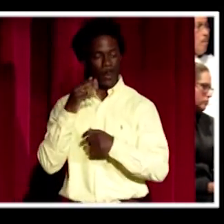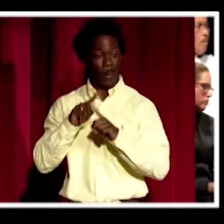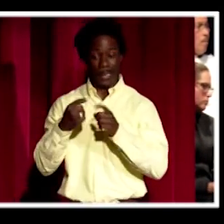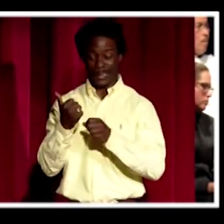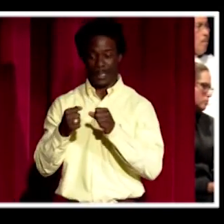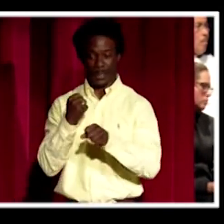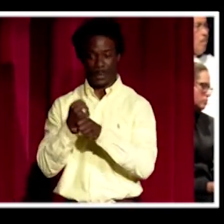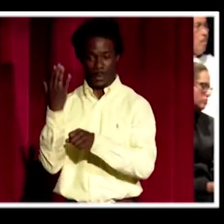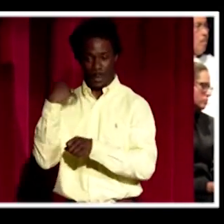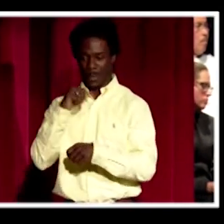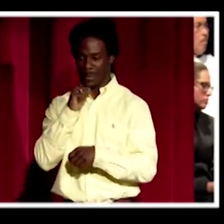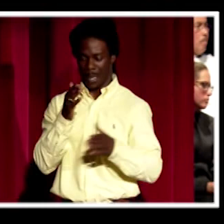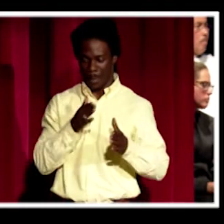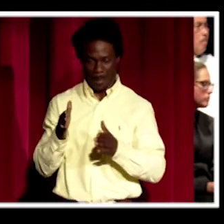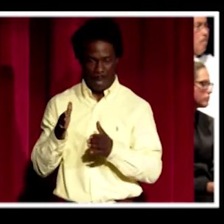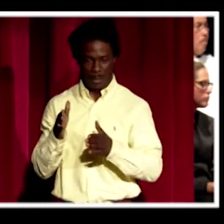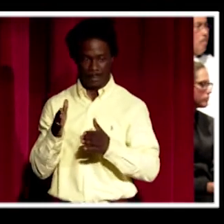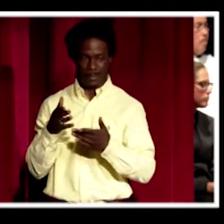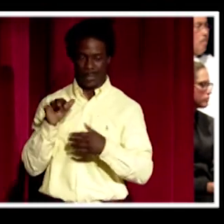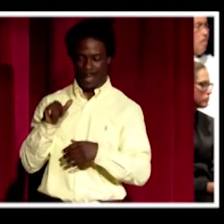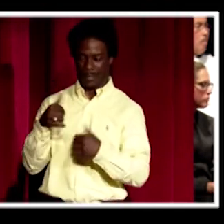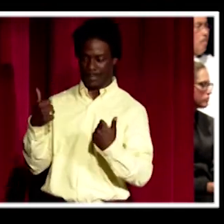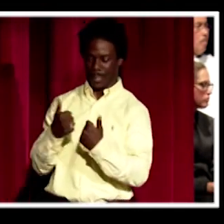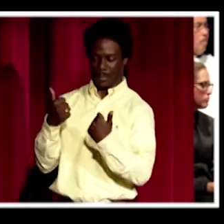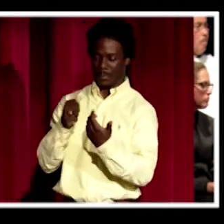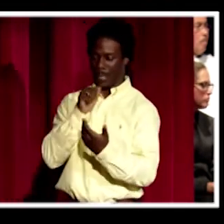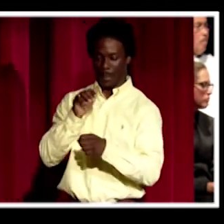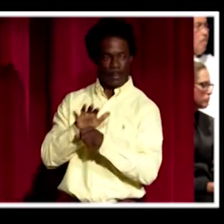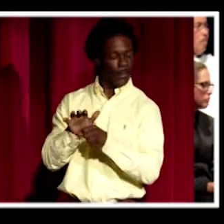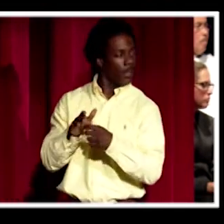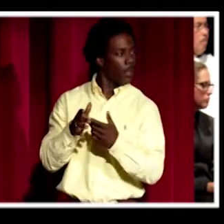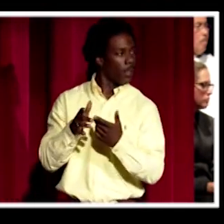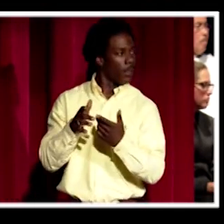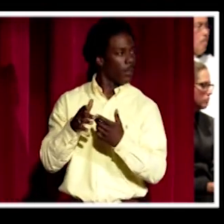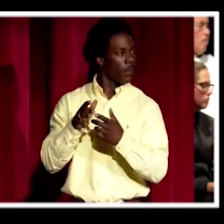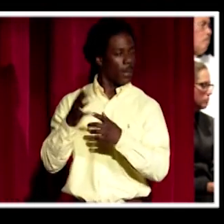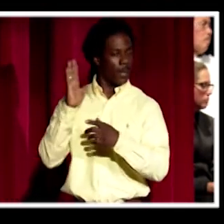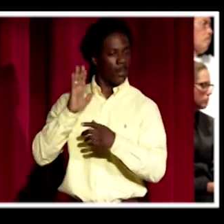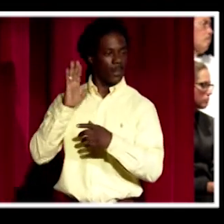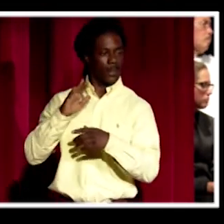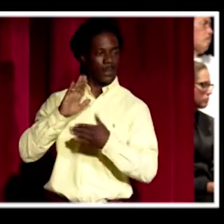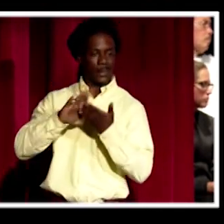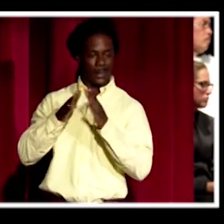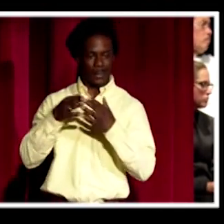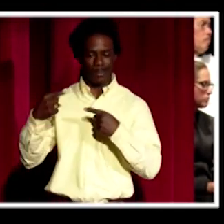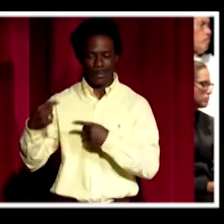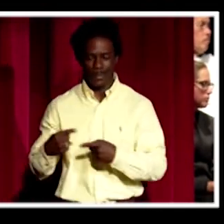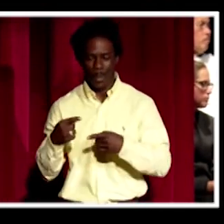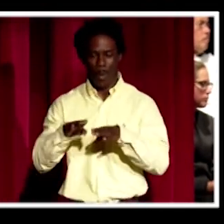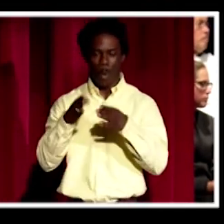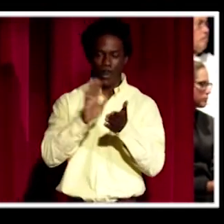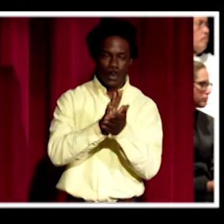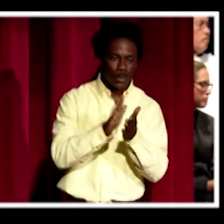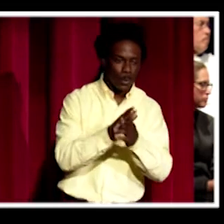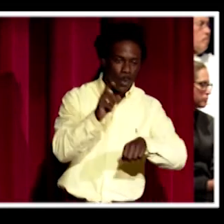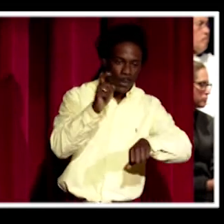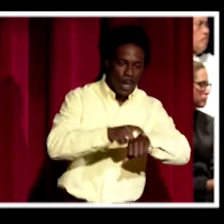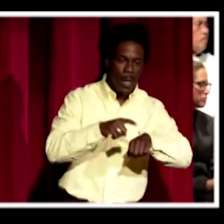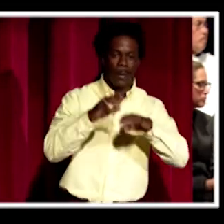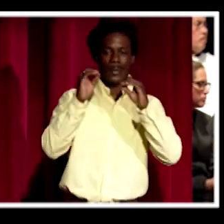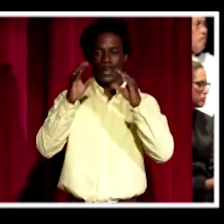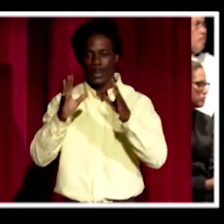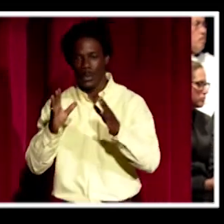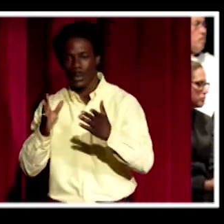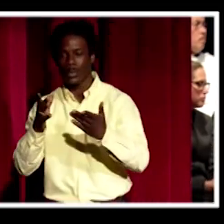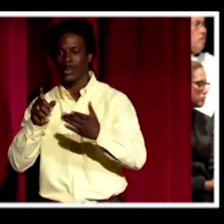we weren't prepared to take on those challenges. Back then, our city struggled to open schools on time. Our teachers